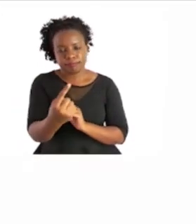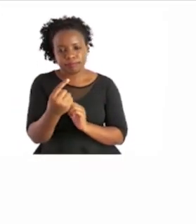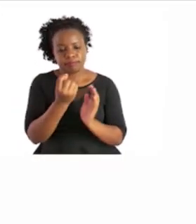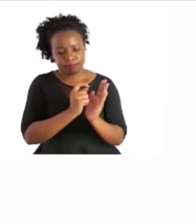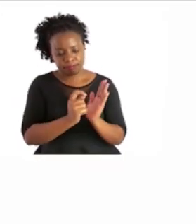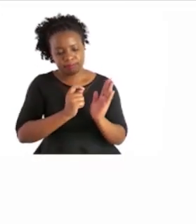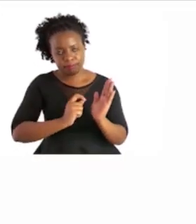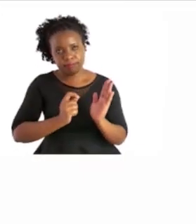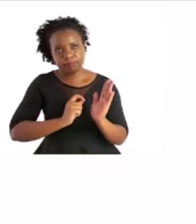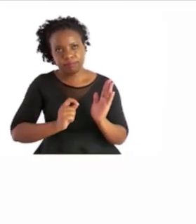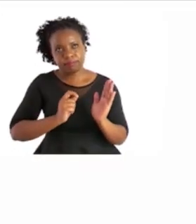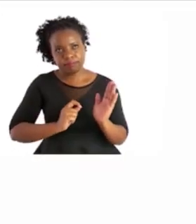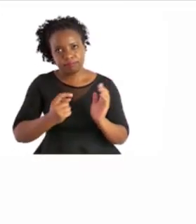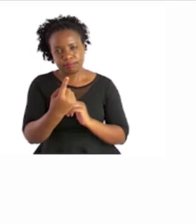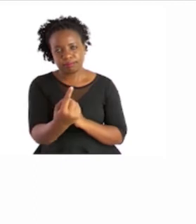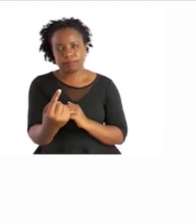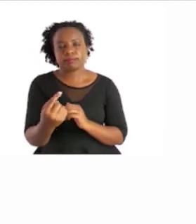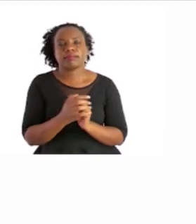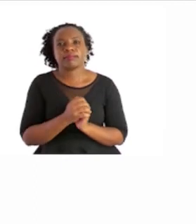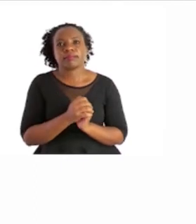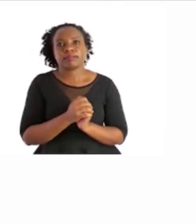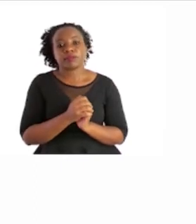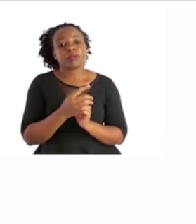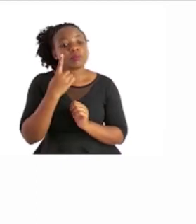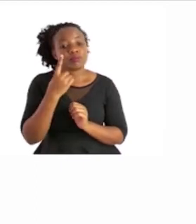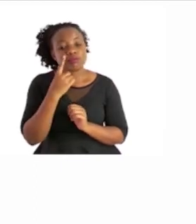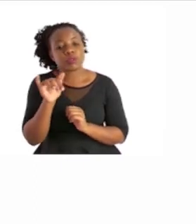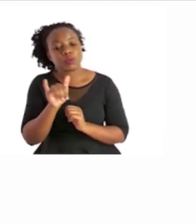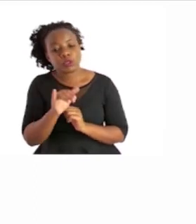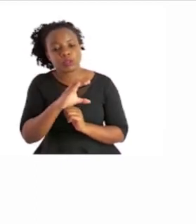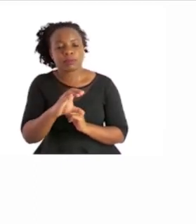those common nouns, which you can see.